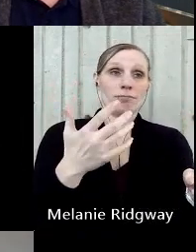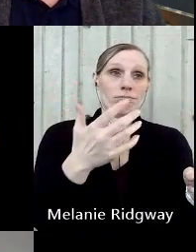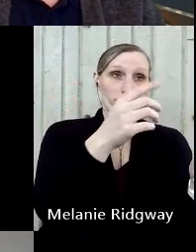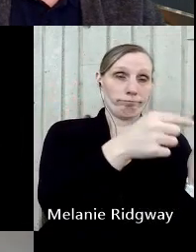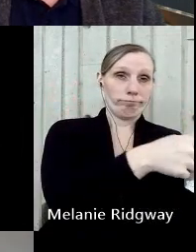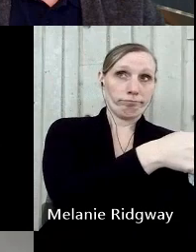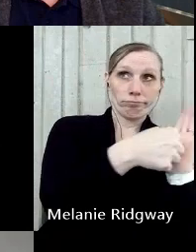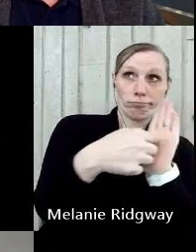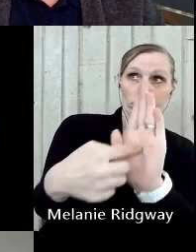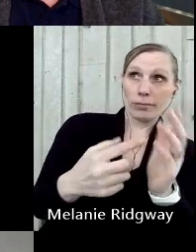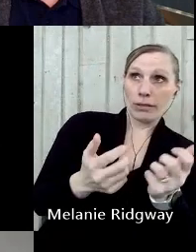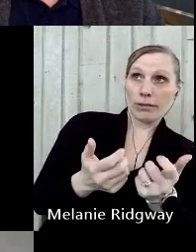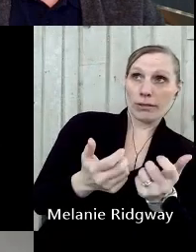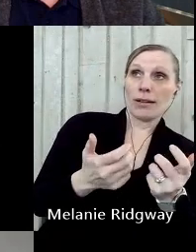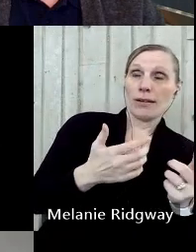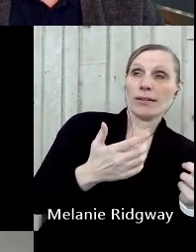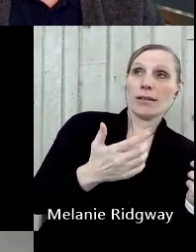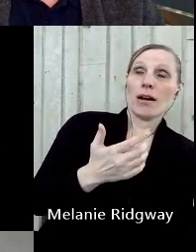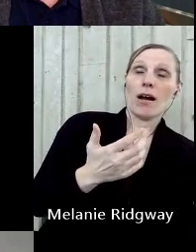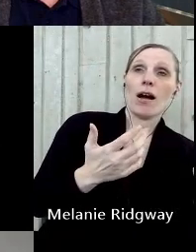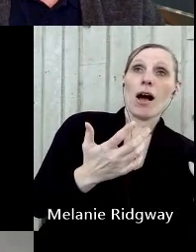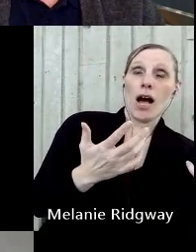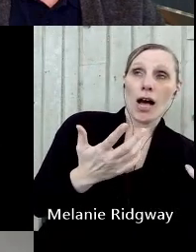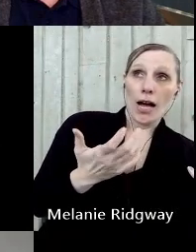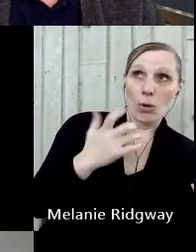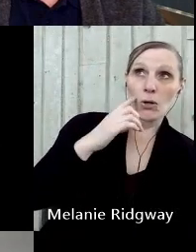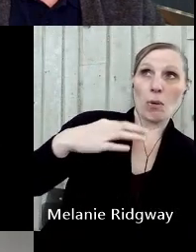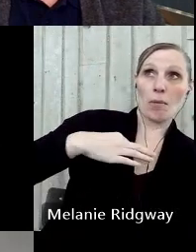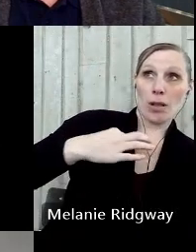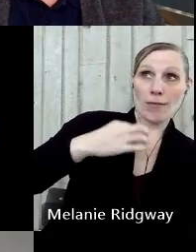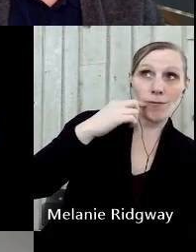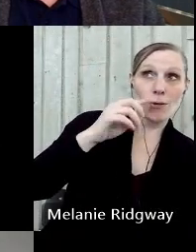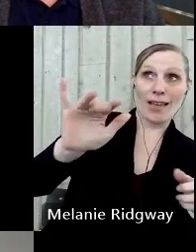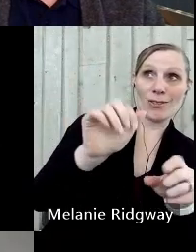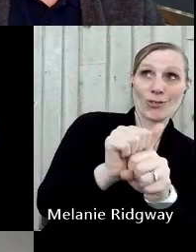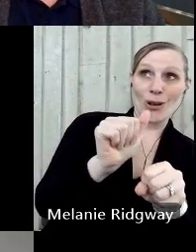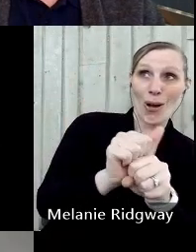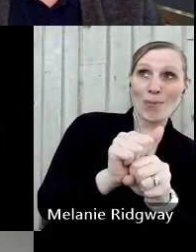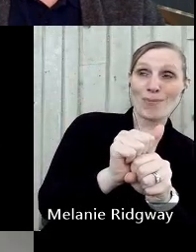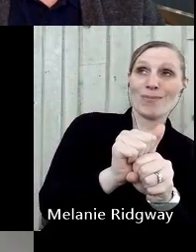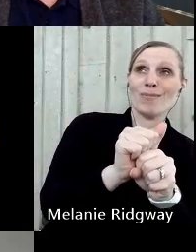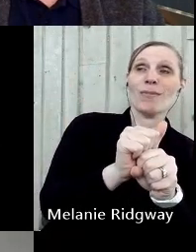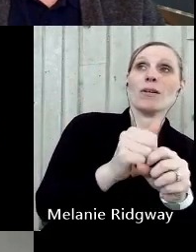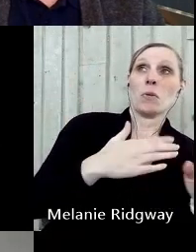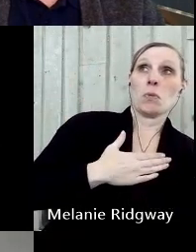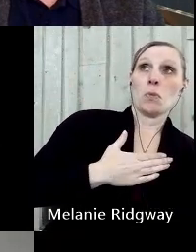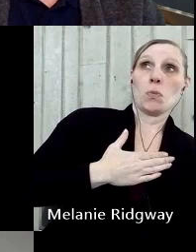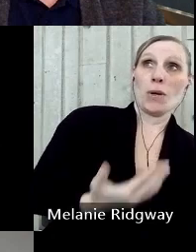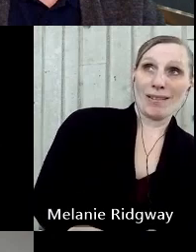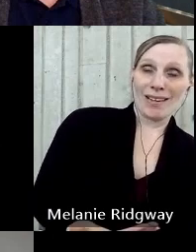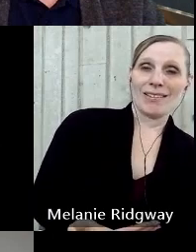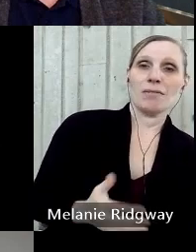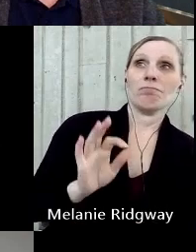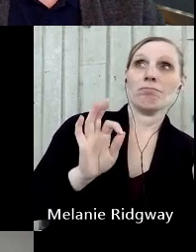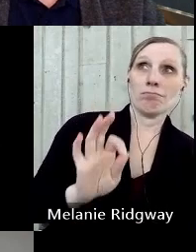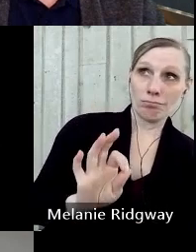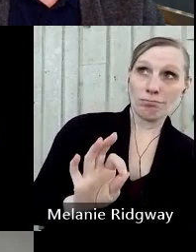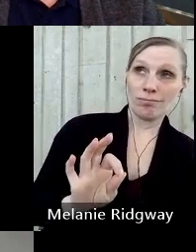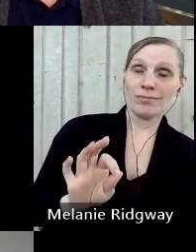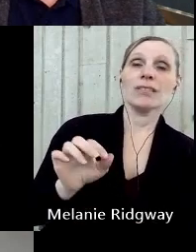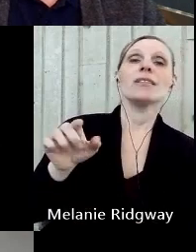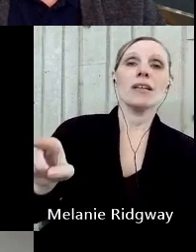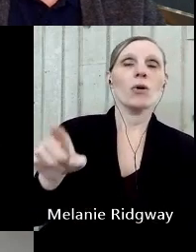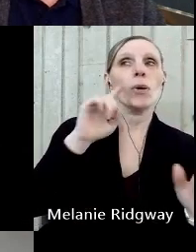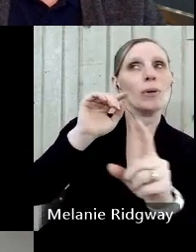their choice in looking to do this, to apply for this job, at this point in time, that's when we would talk to